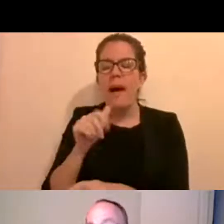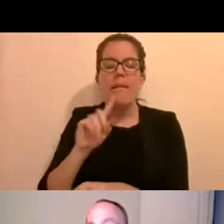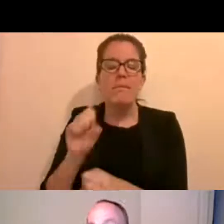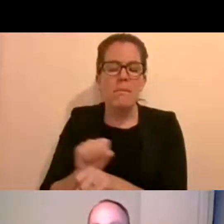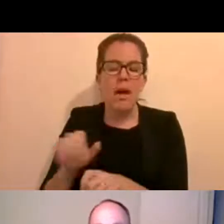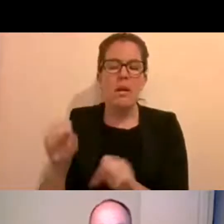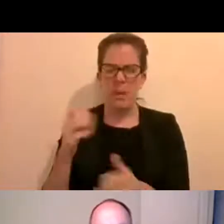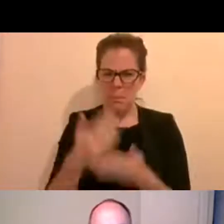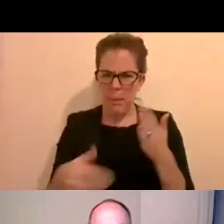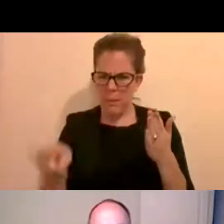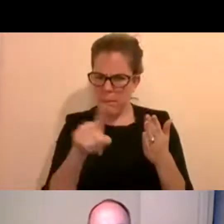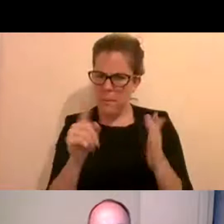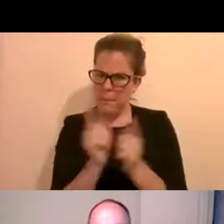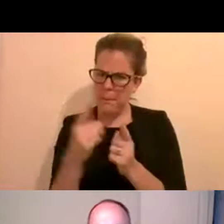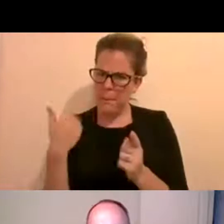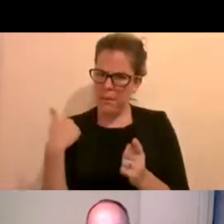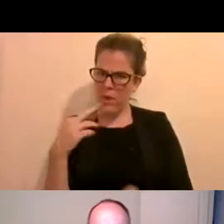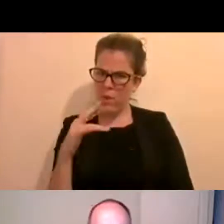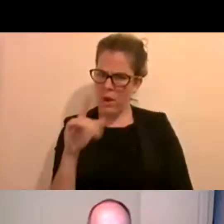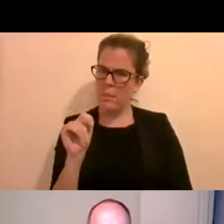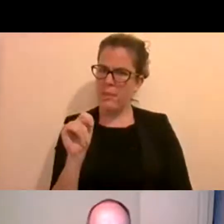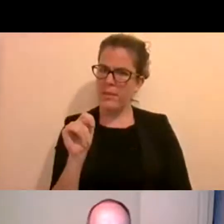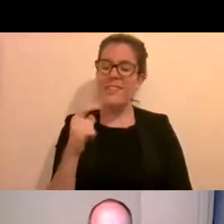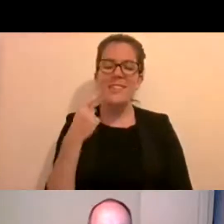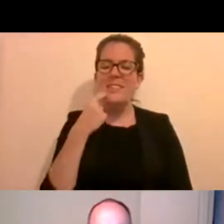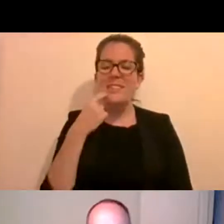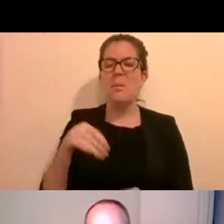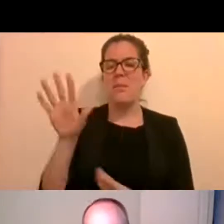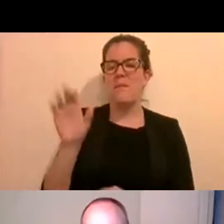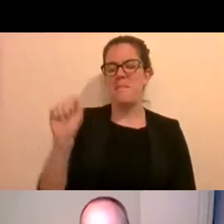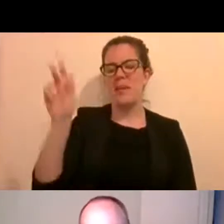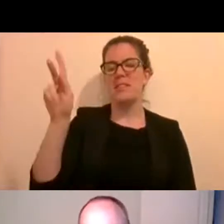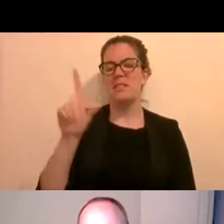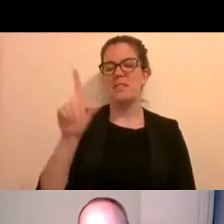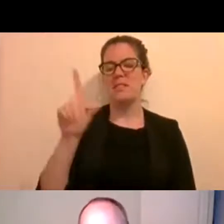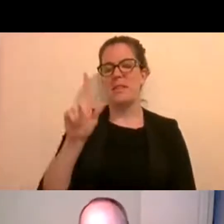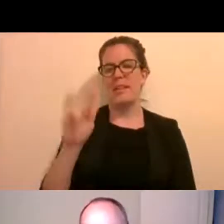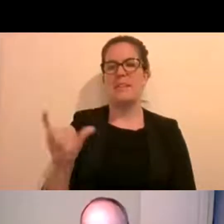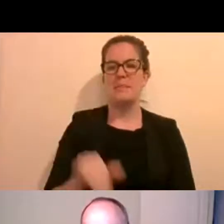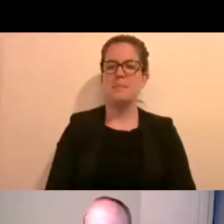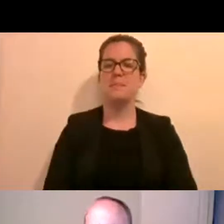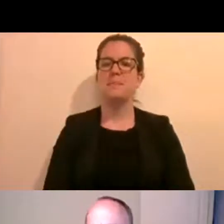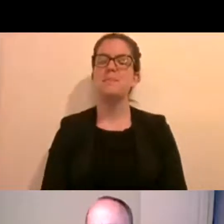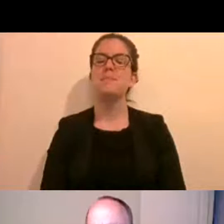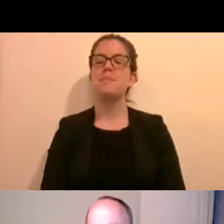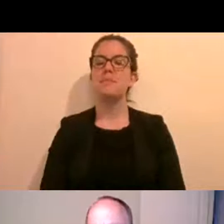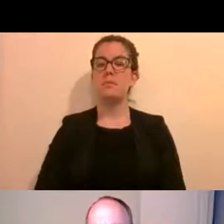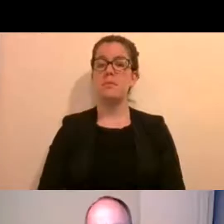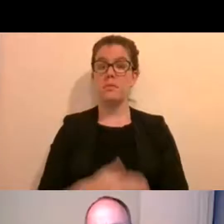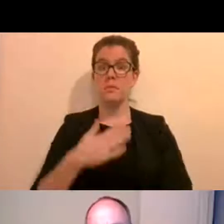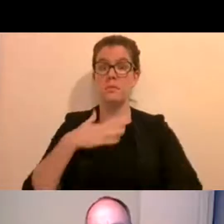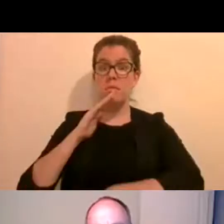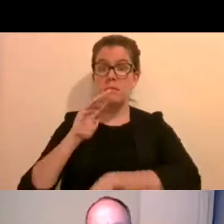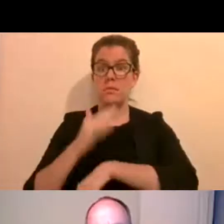met Robert from the area. He just moved back to Louisville. And so my daughter, when she was 14